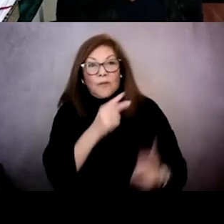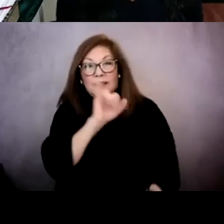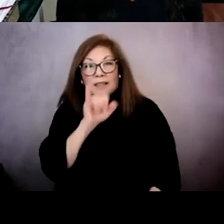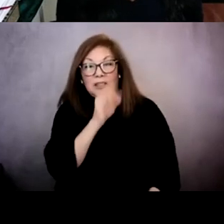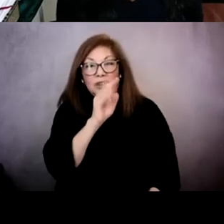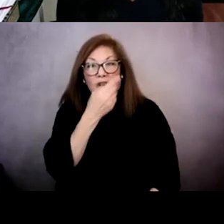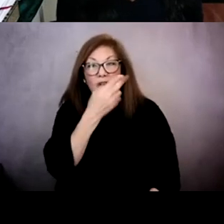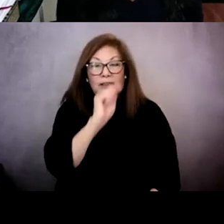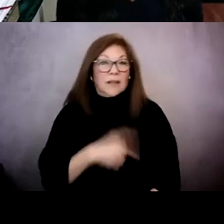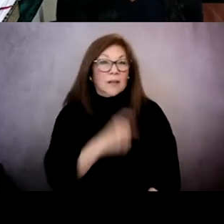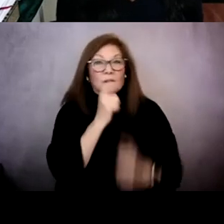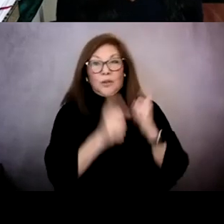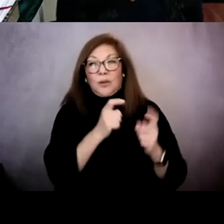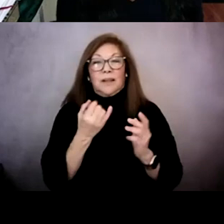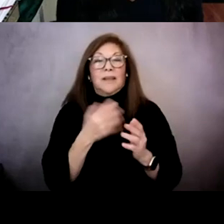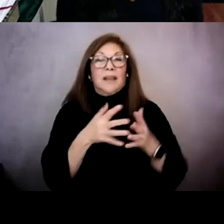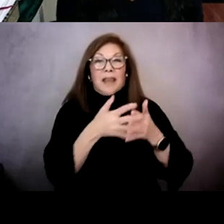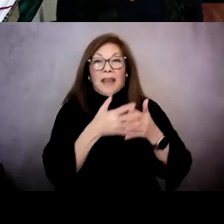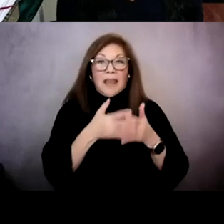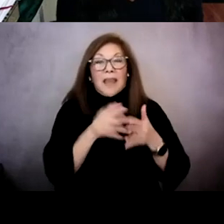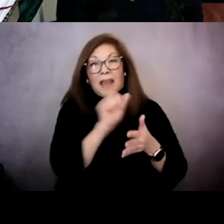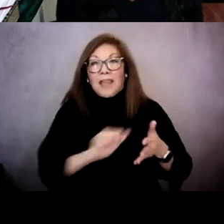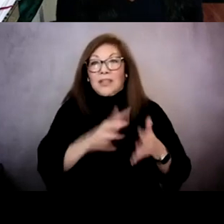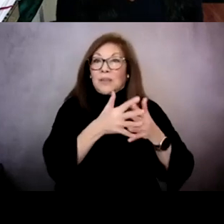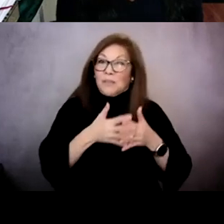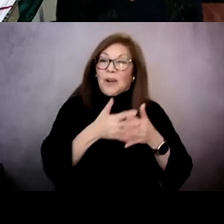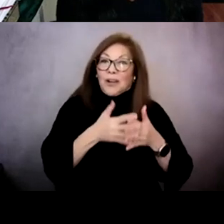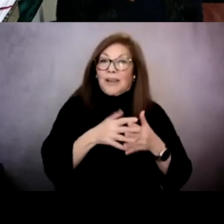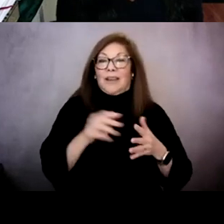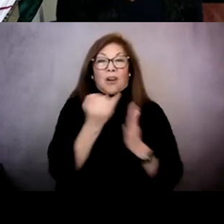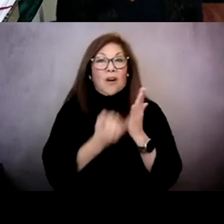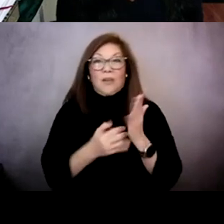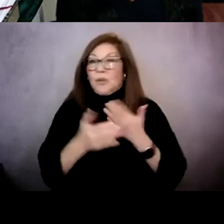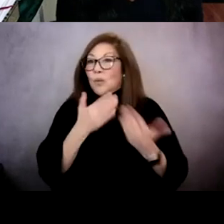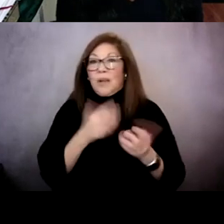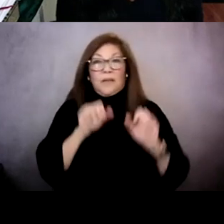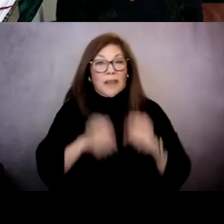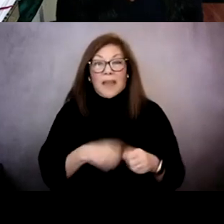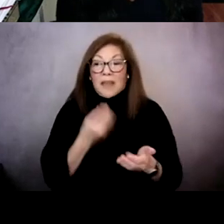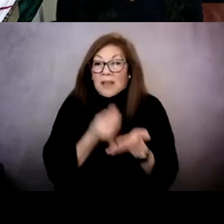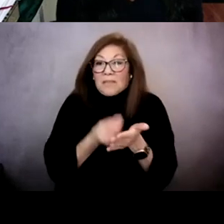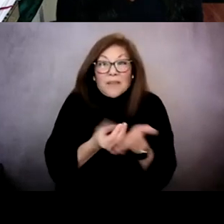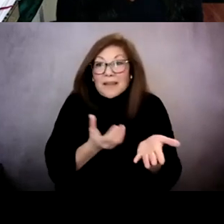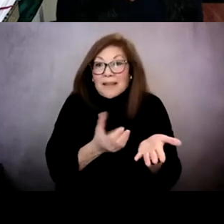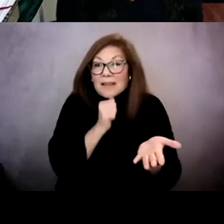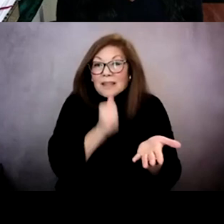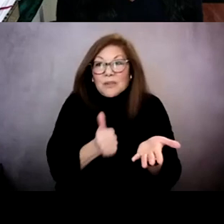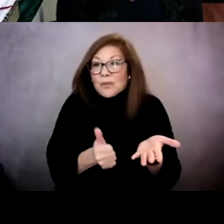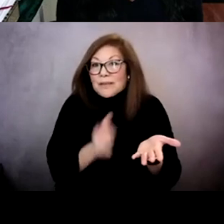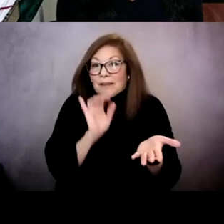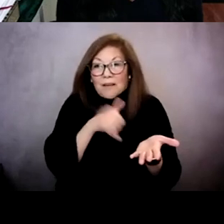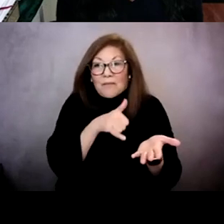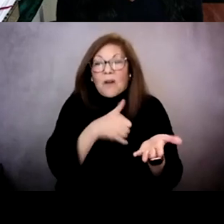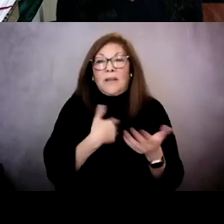donate to their Asian American arts, you know, do whatever you can. But if money is not it, do what you can. So if it's like